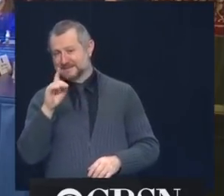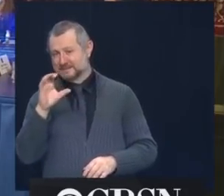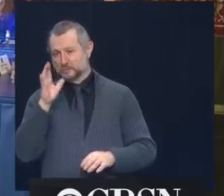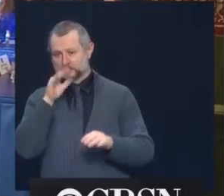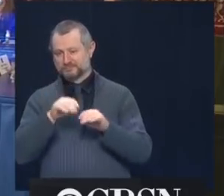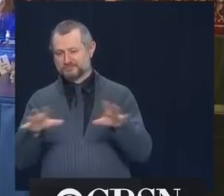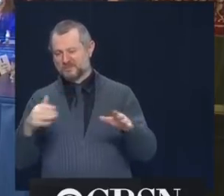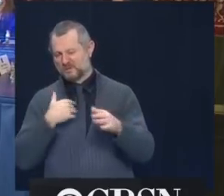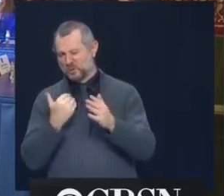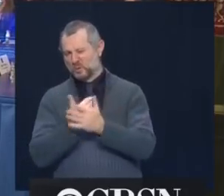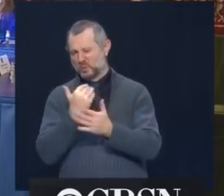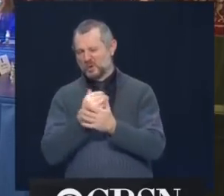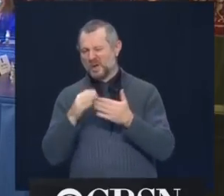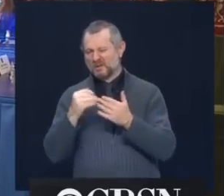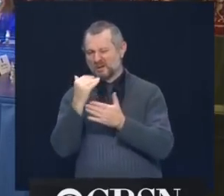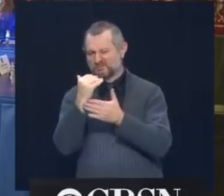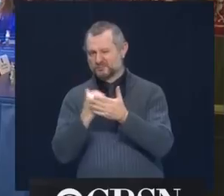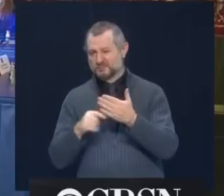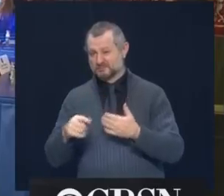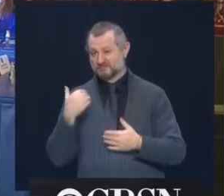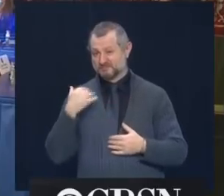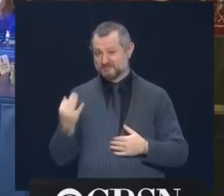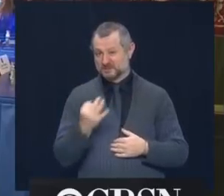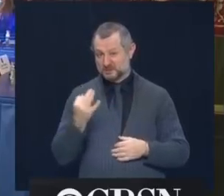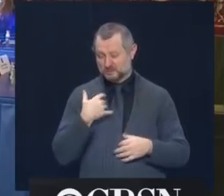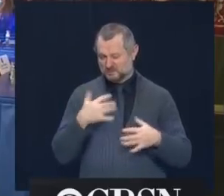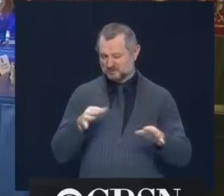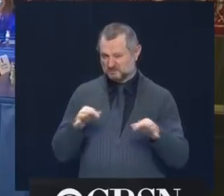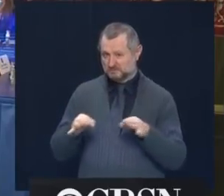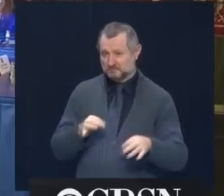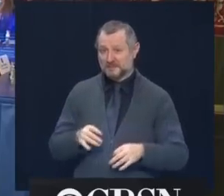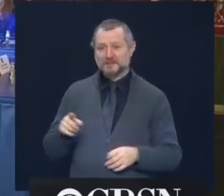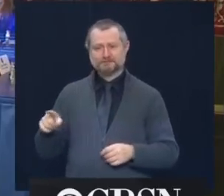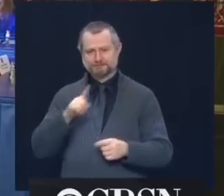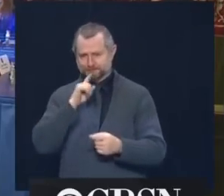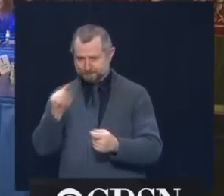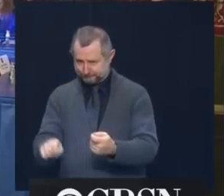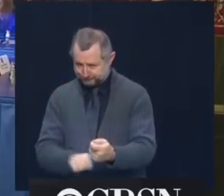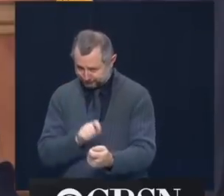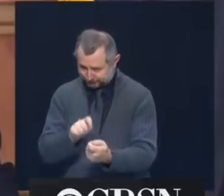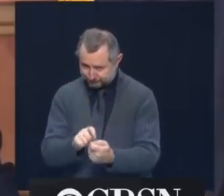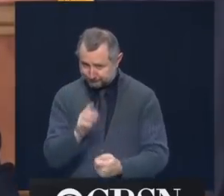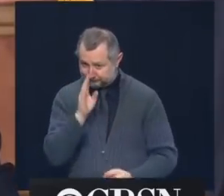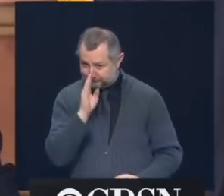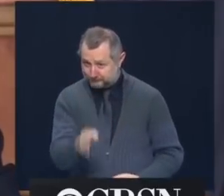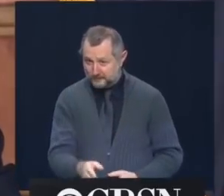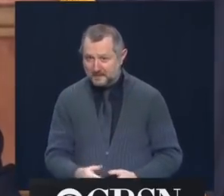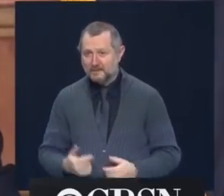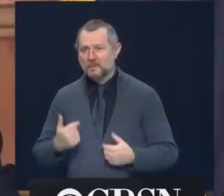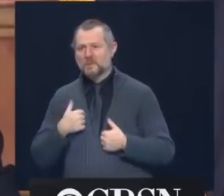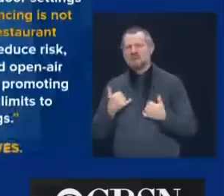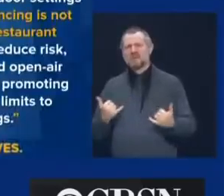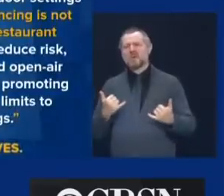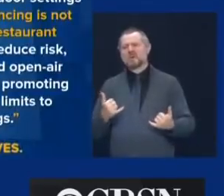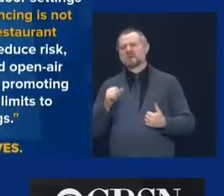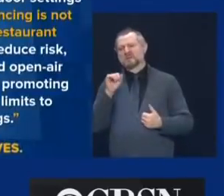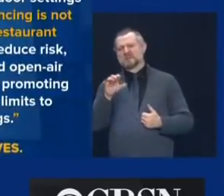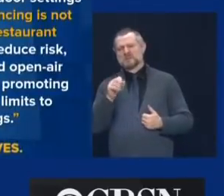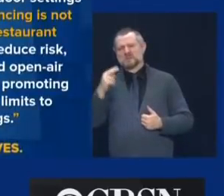As I mentioned the other day, they specifically say, and I'll read it to you, I don't know if you can see